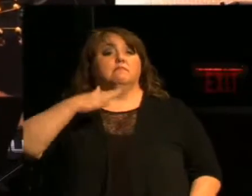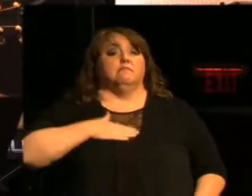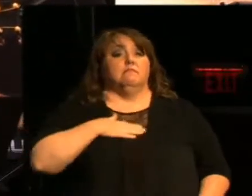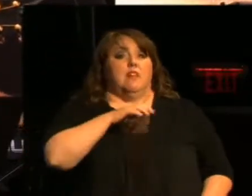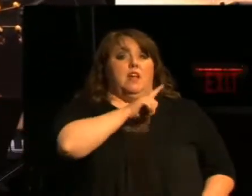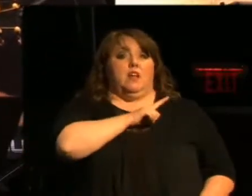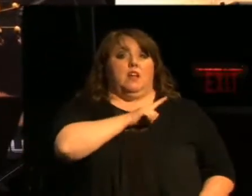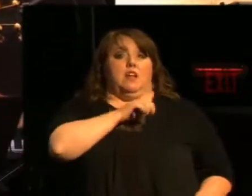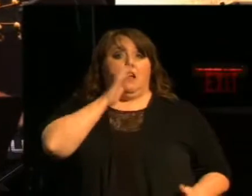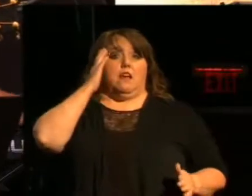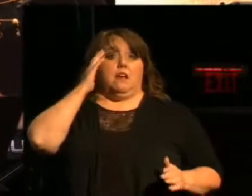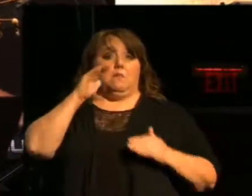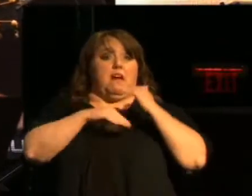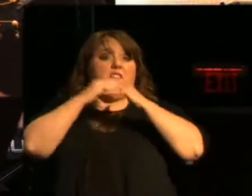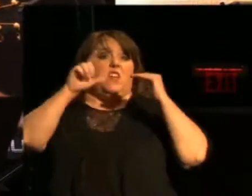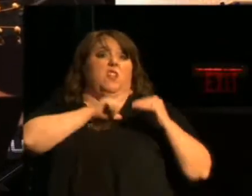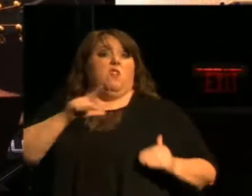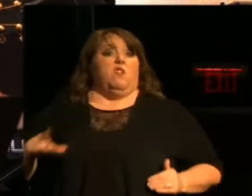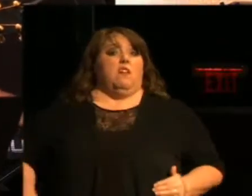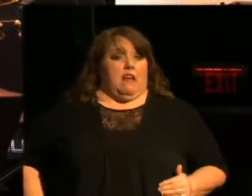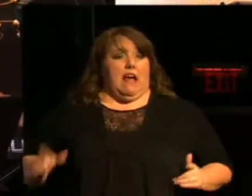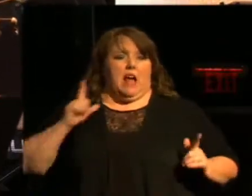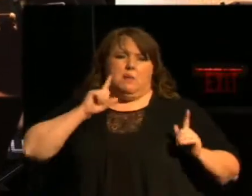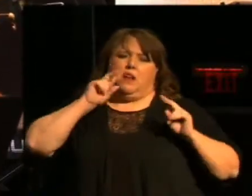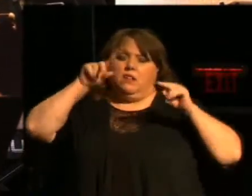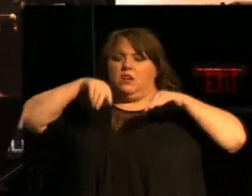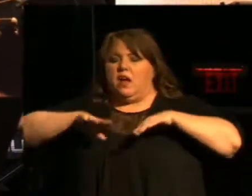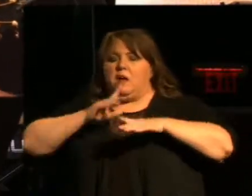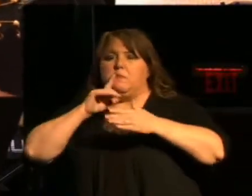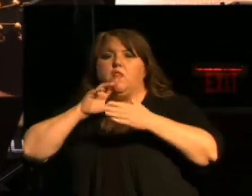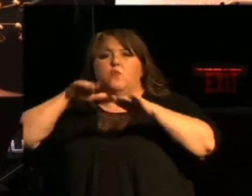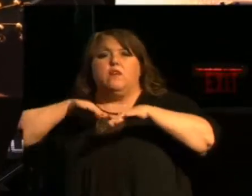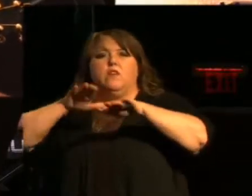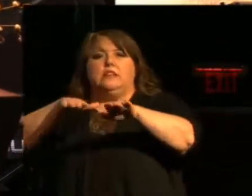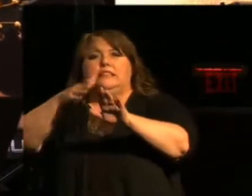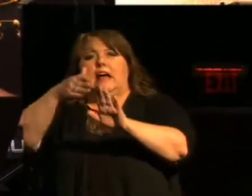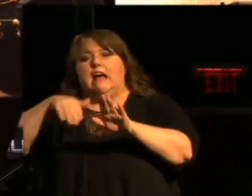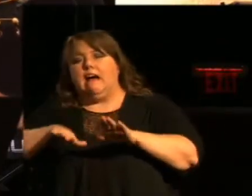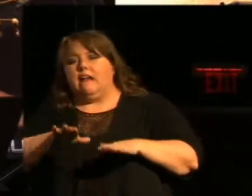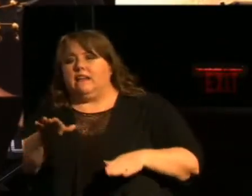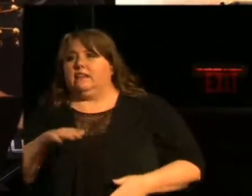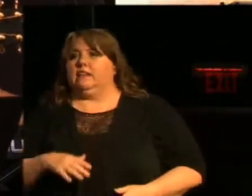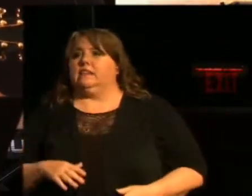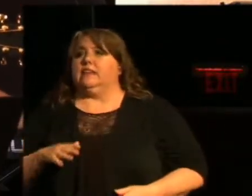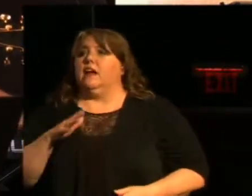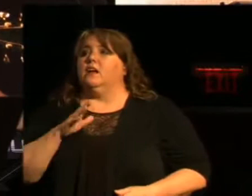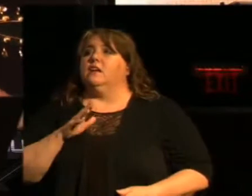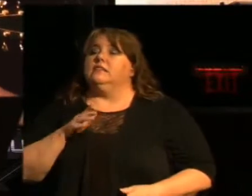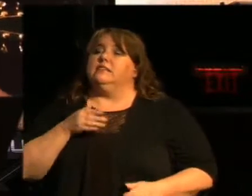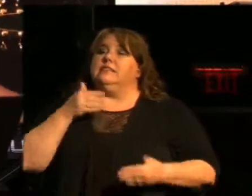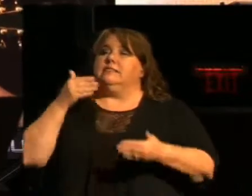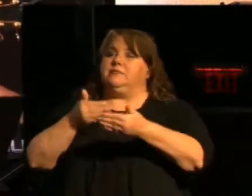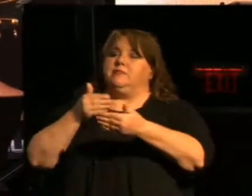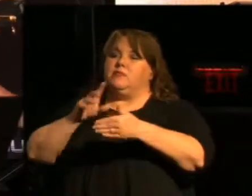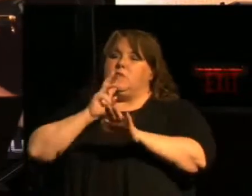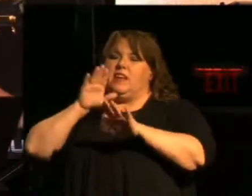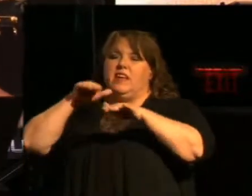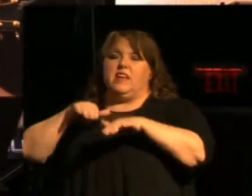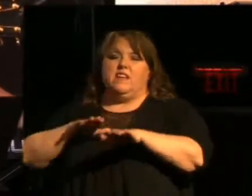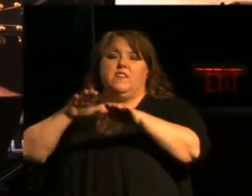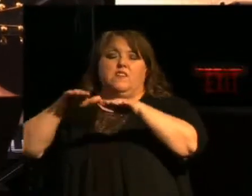when I was 8. But there's one date in particular that I remember more than any date that we ever